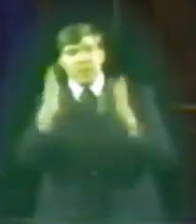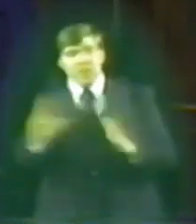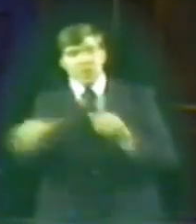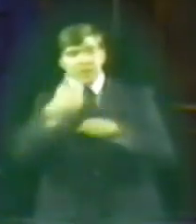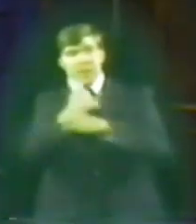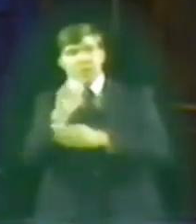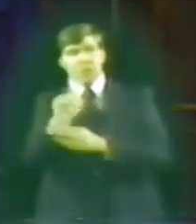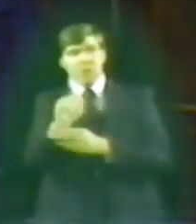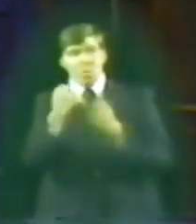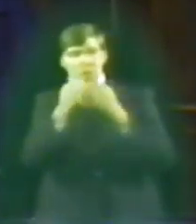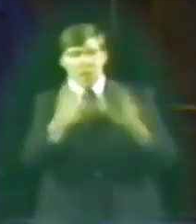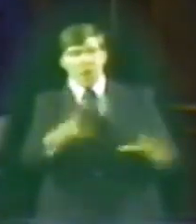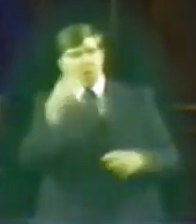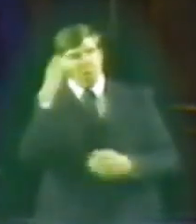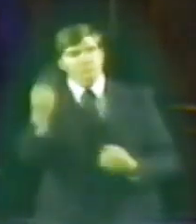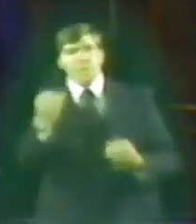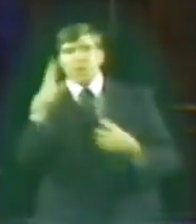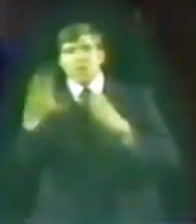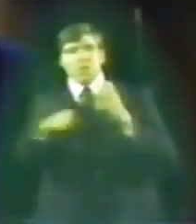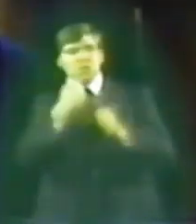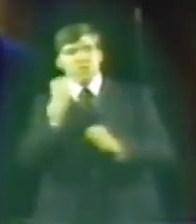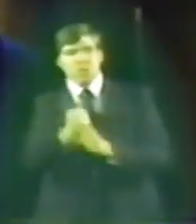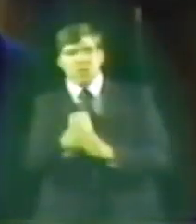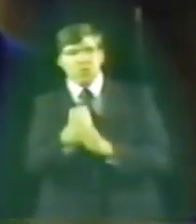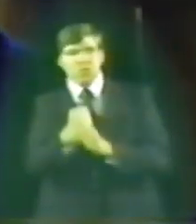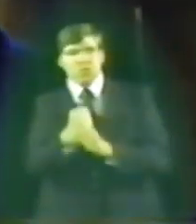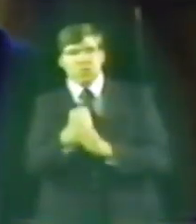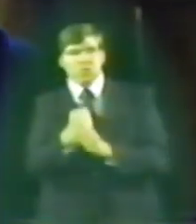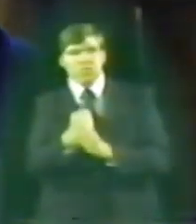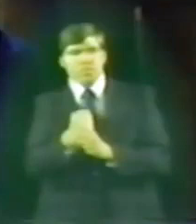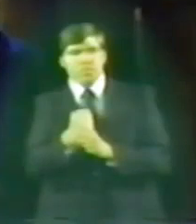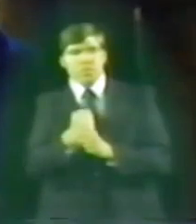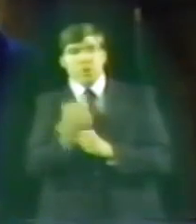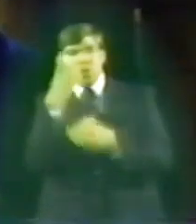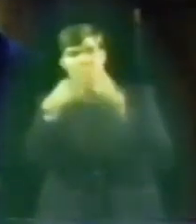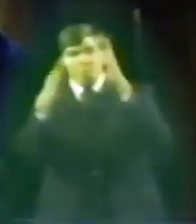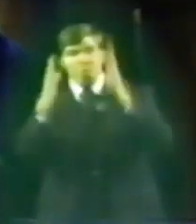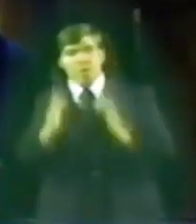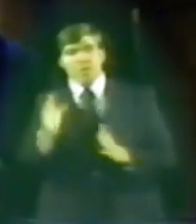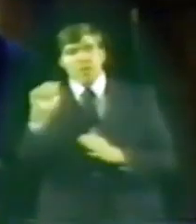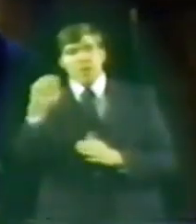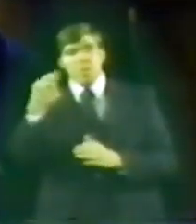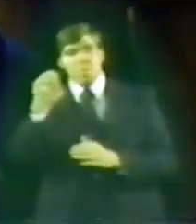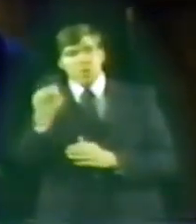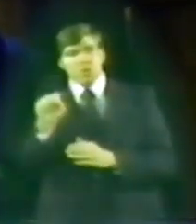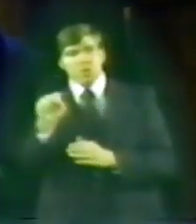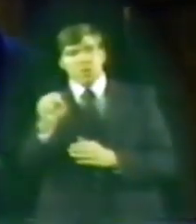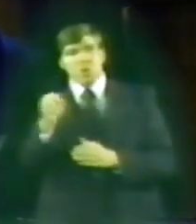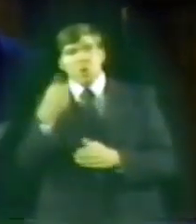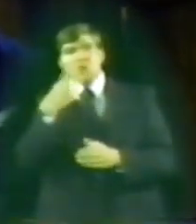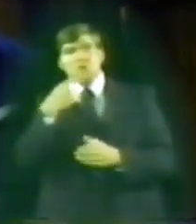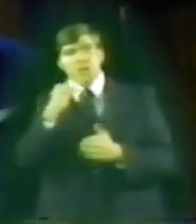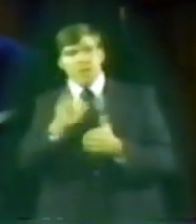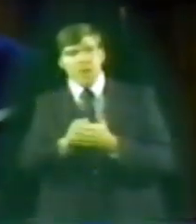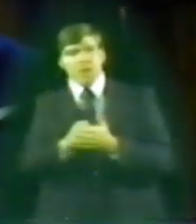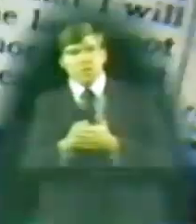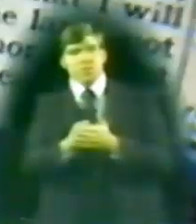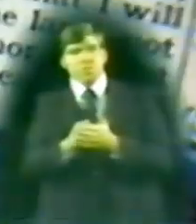it was lost for many centuries. The prophet Amos predicted this condition of apostasy when he